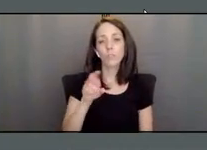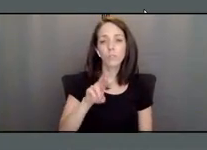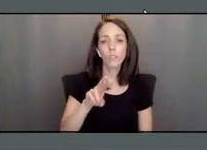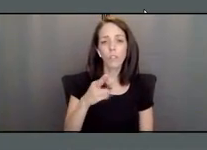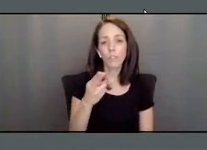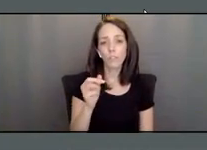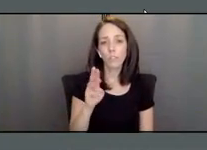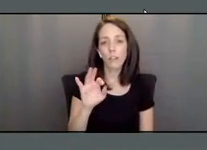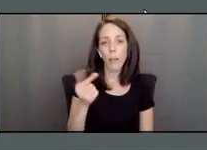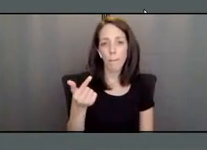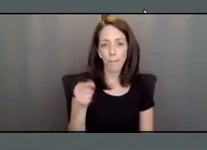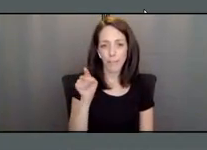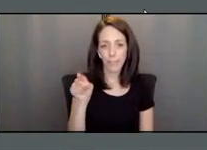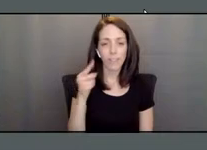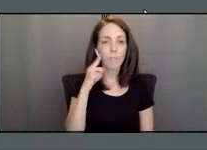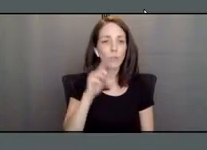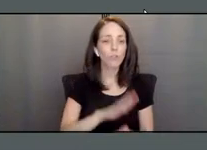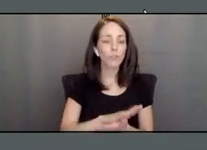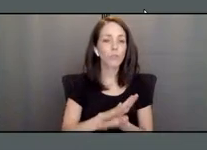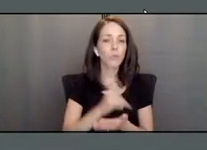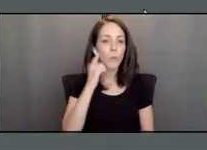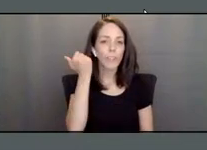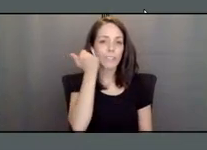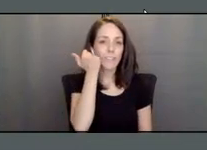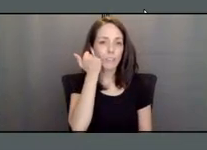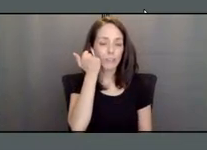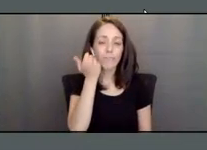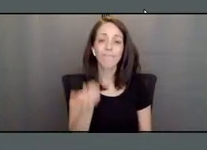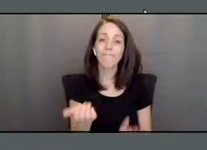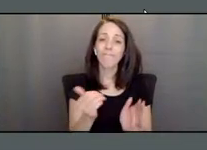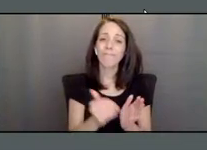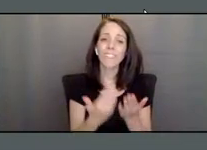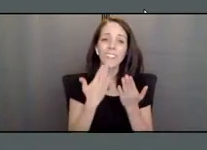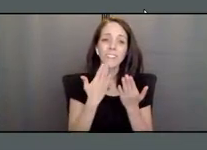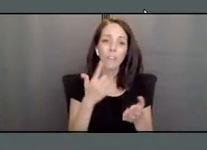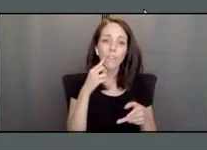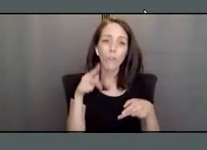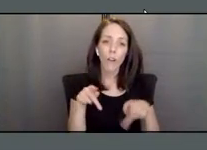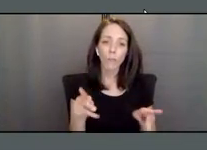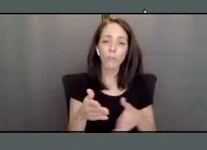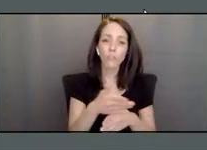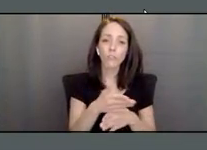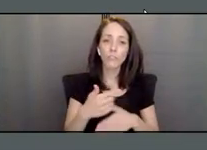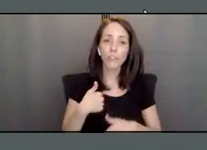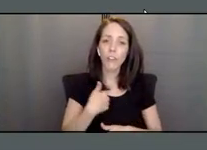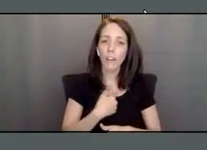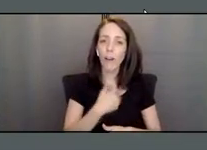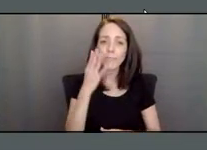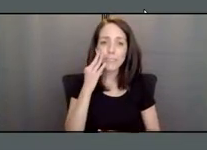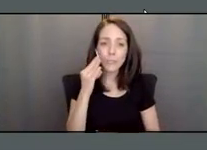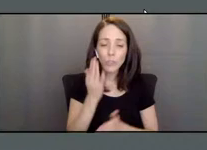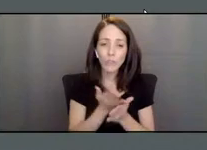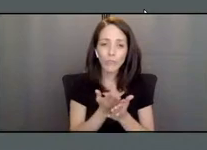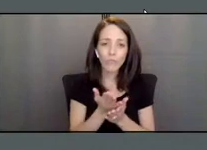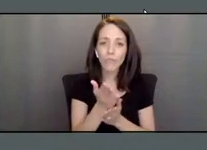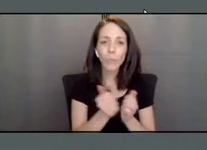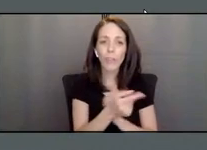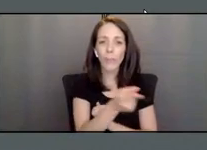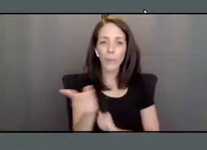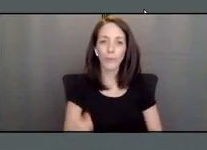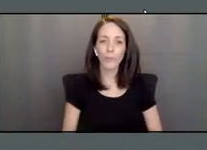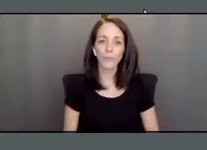Dentistry. Again, thank you for this opportunity to share our journey with you.